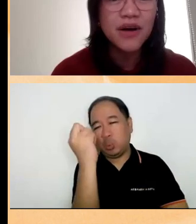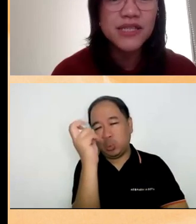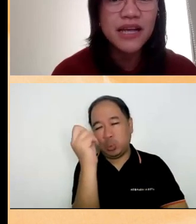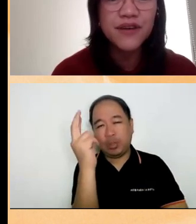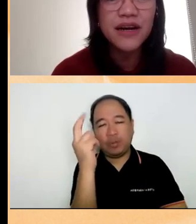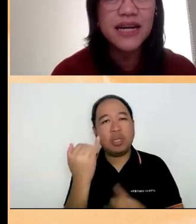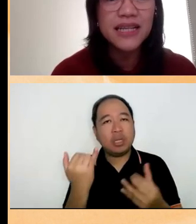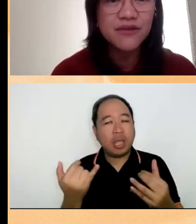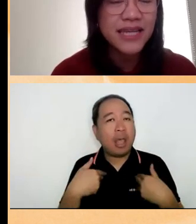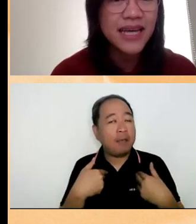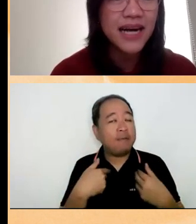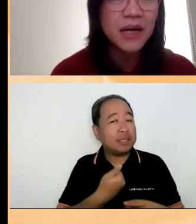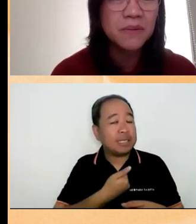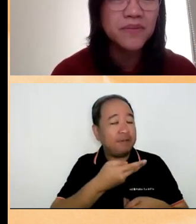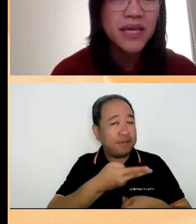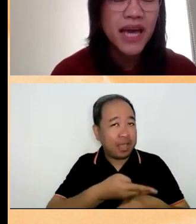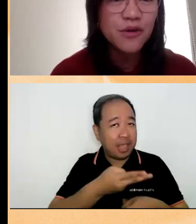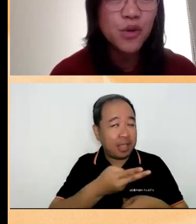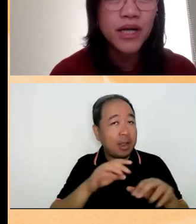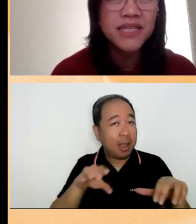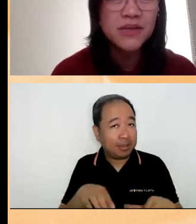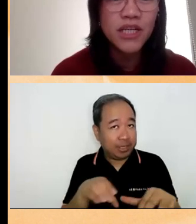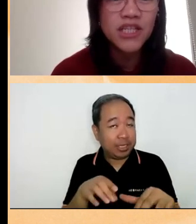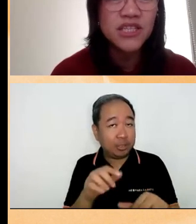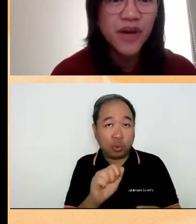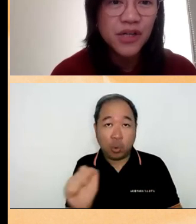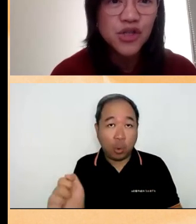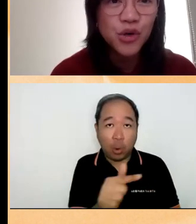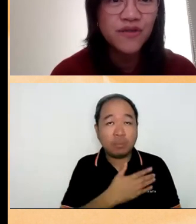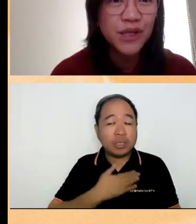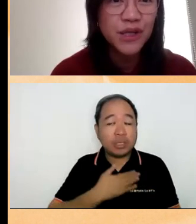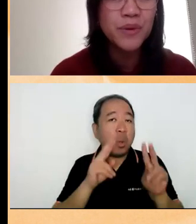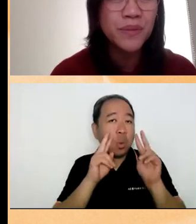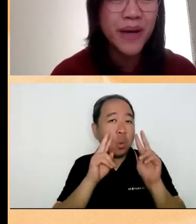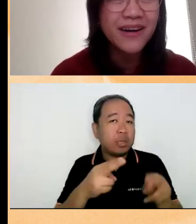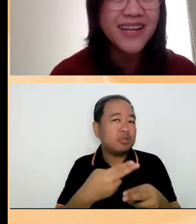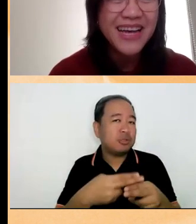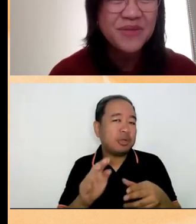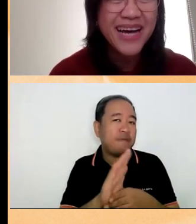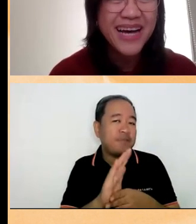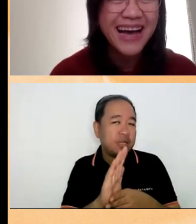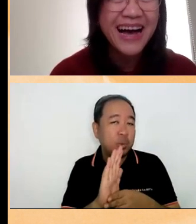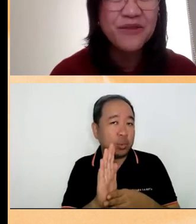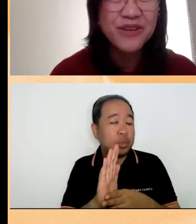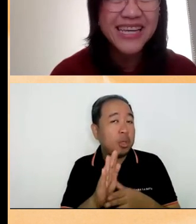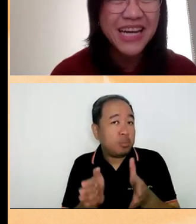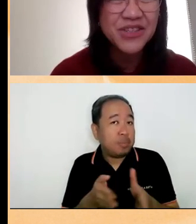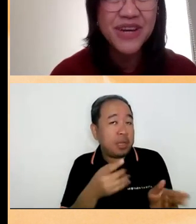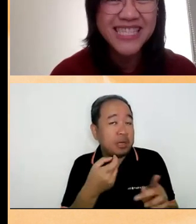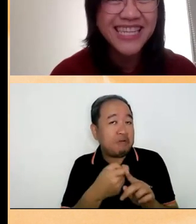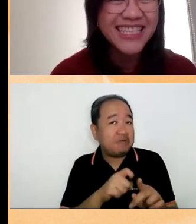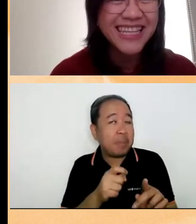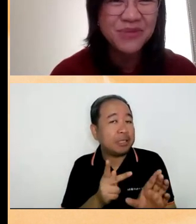have our self-care activity. Everyone, please watch this very short video prepared by our